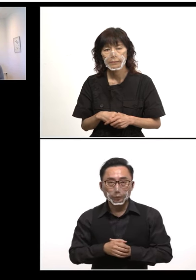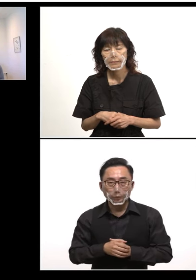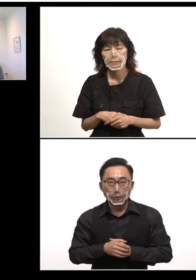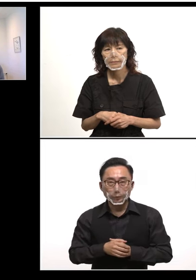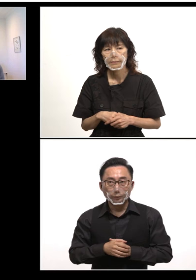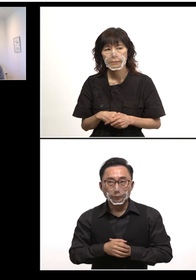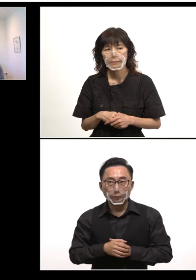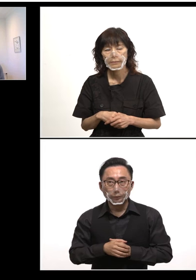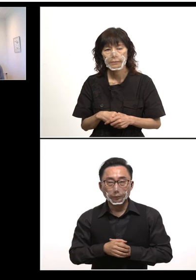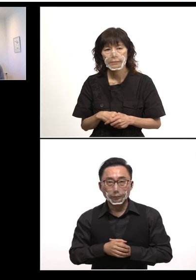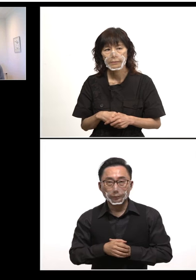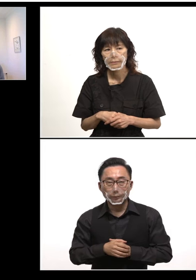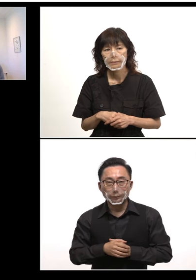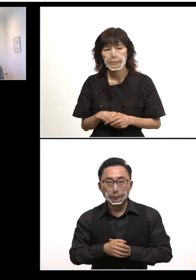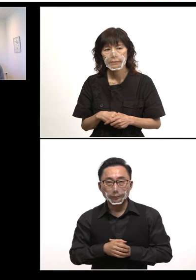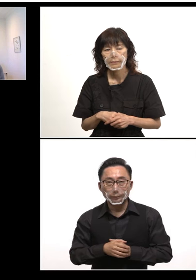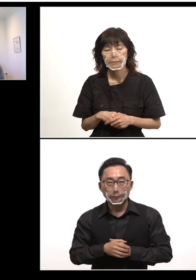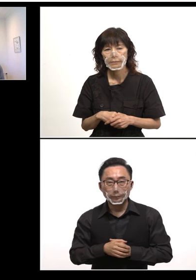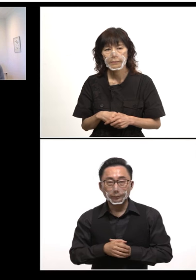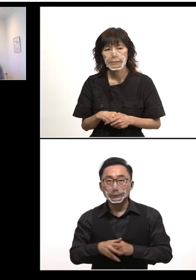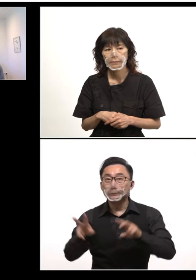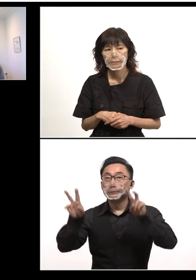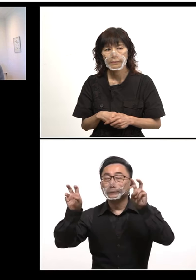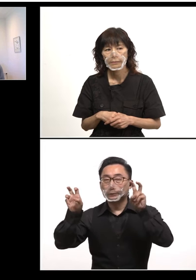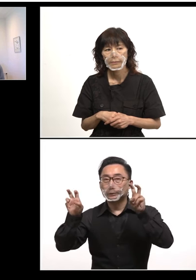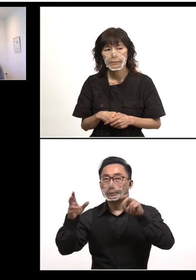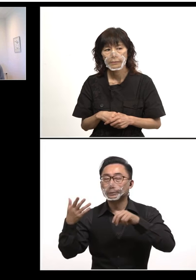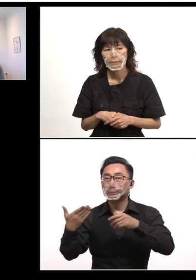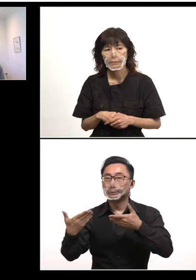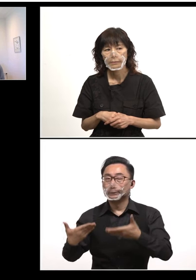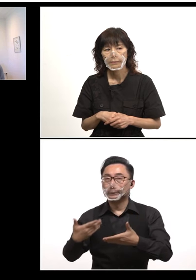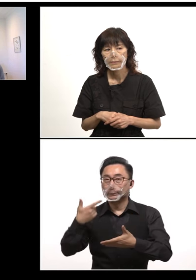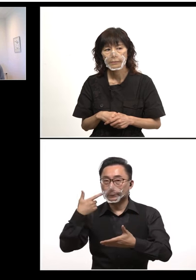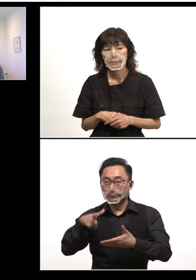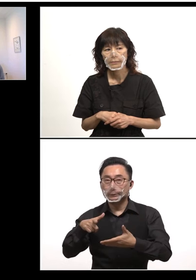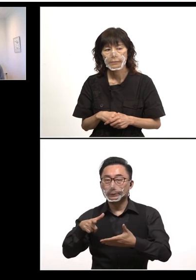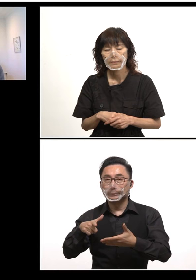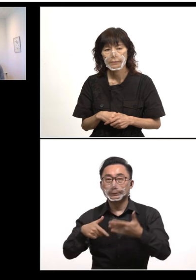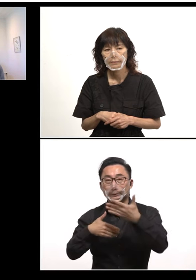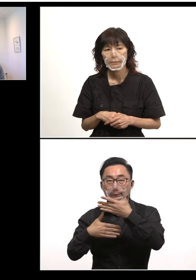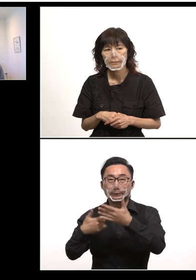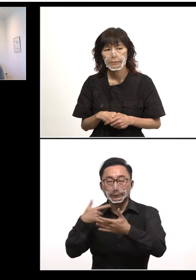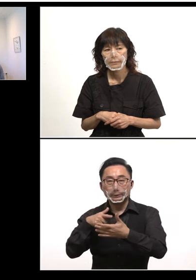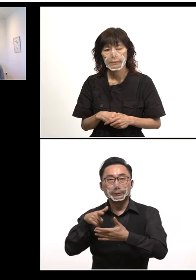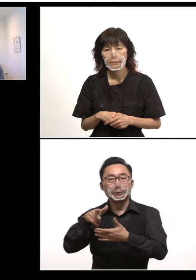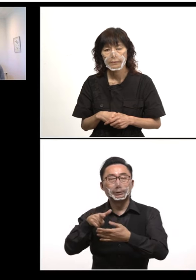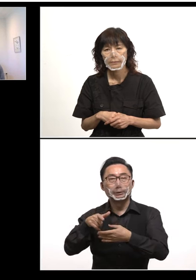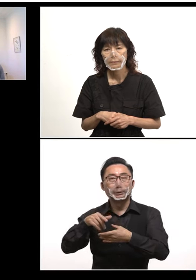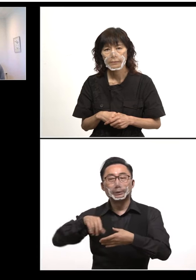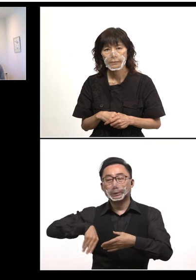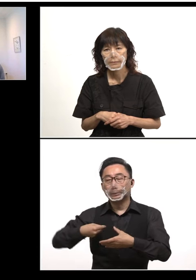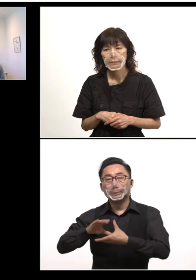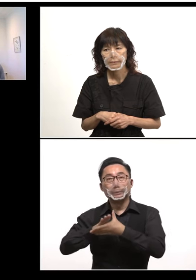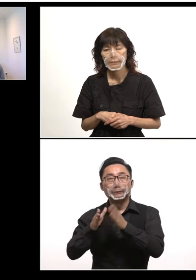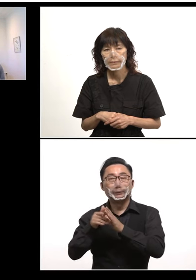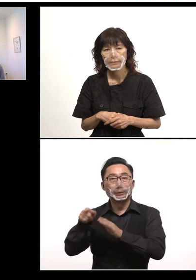which is a contemporary piece, and that doesn't really have much Cambodian culture in it. We tend to mix it up.